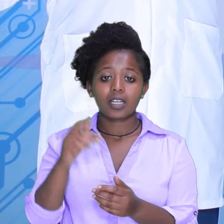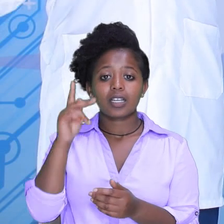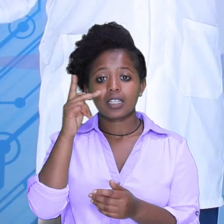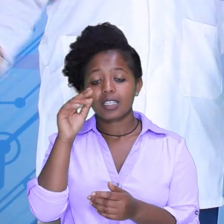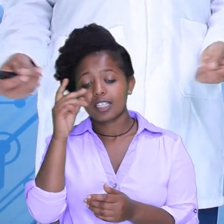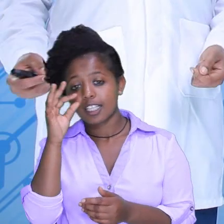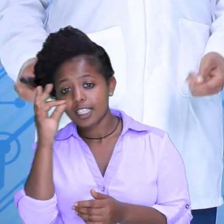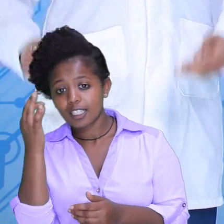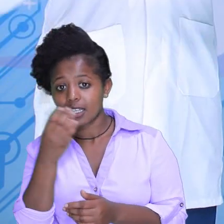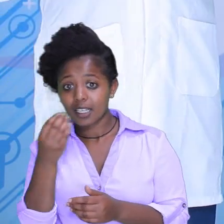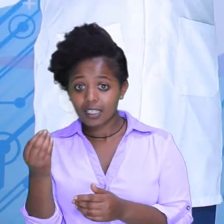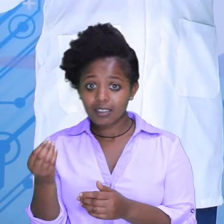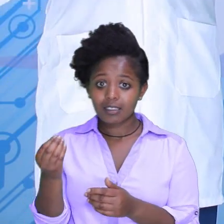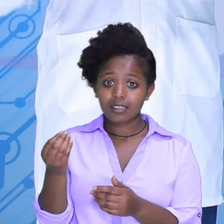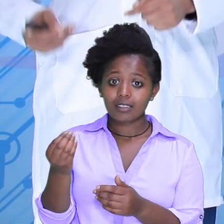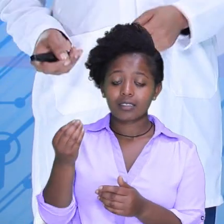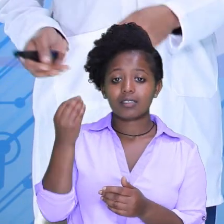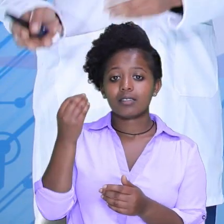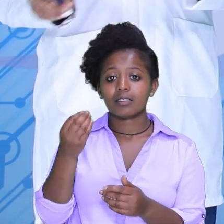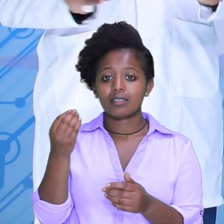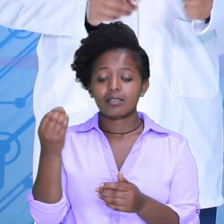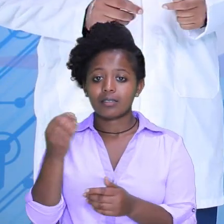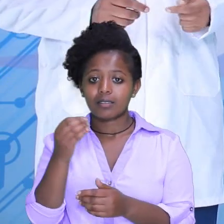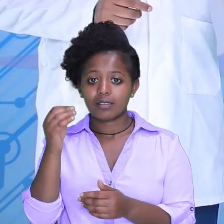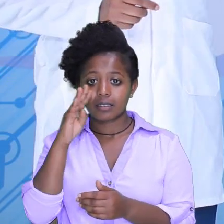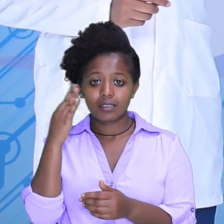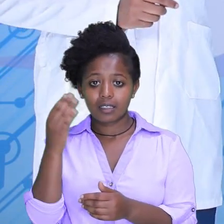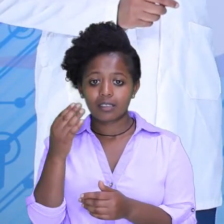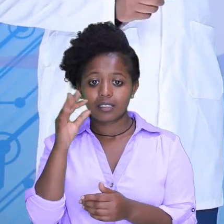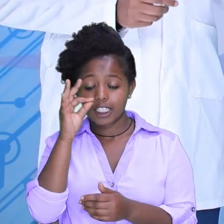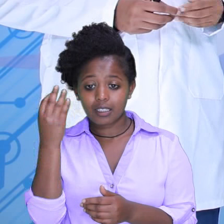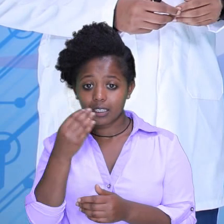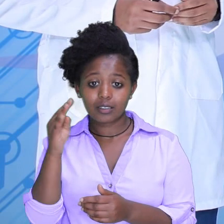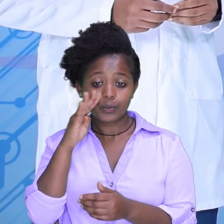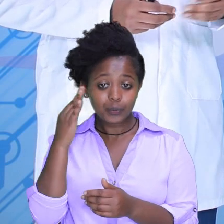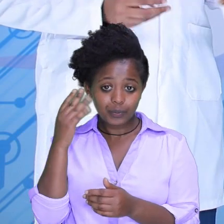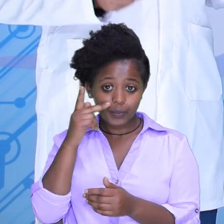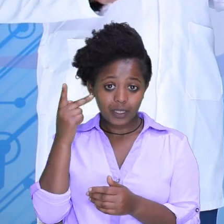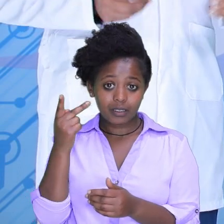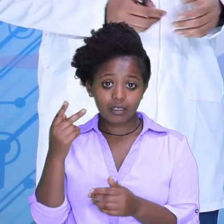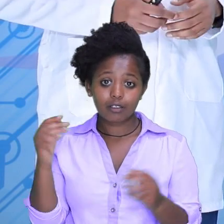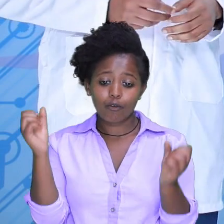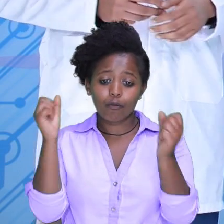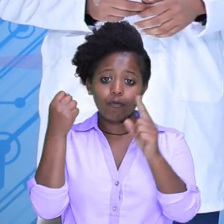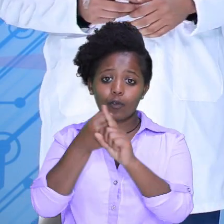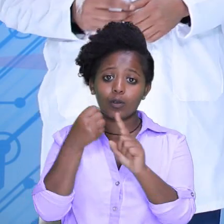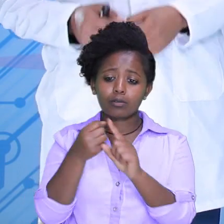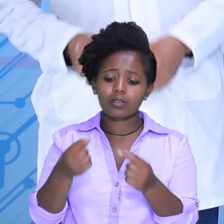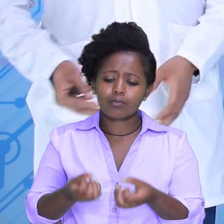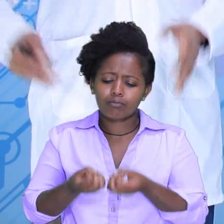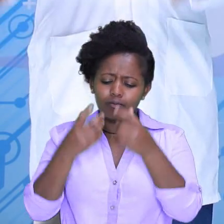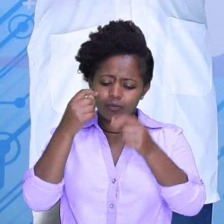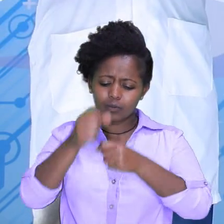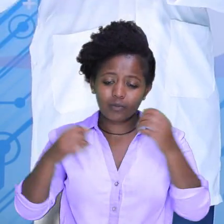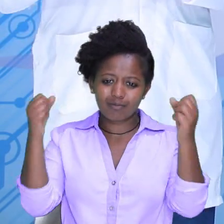and Bangladesh are good neighboring states. On the other side, India and Pakistan fought each other for a long period of